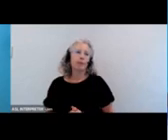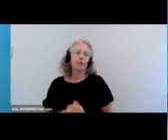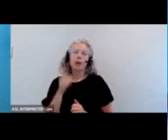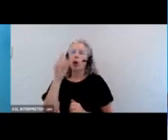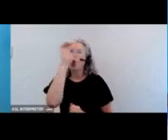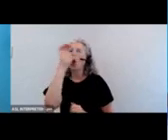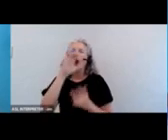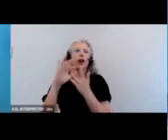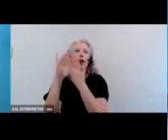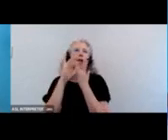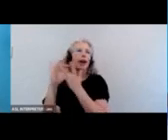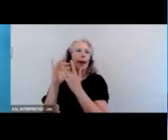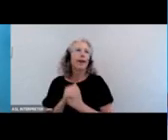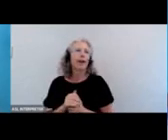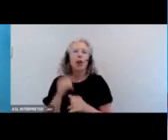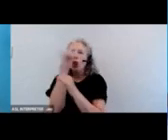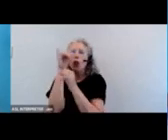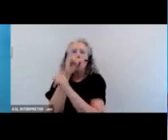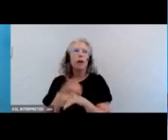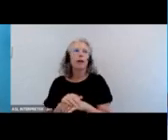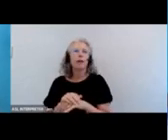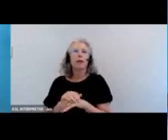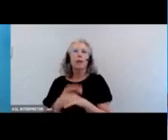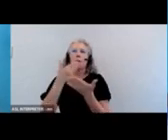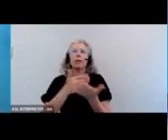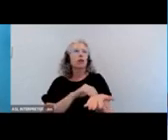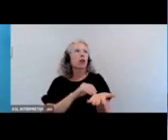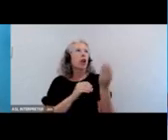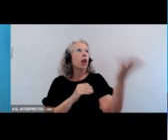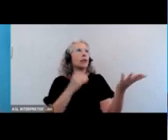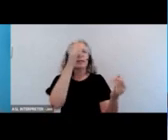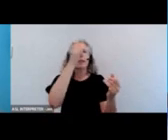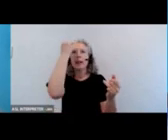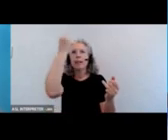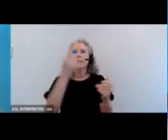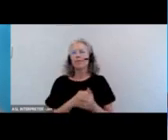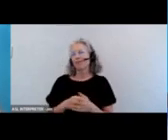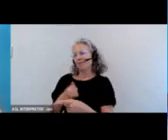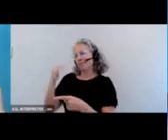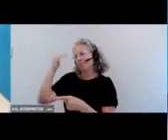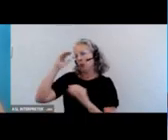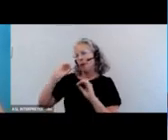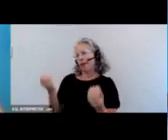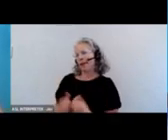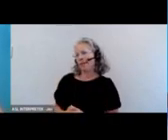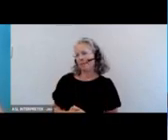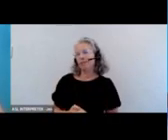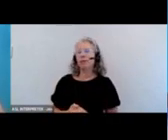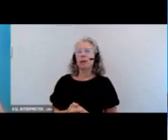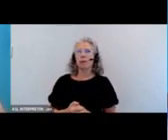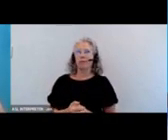on the internet and we're being silly and we come in with these silly ideas and what do we know? That was the energy of it. And I found that pretty